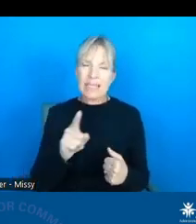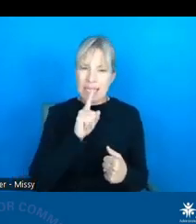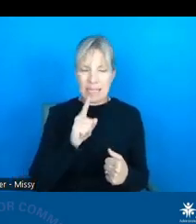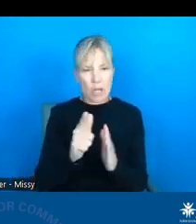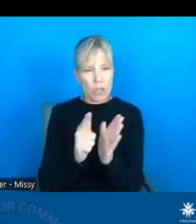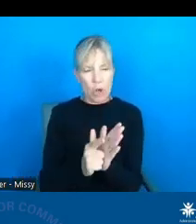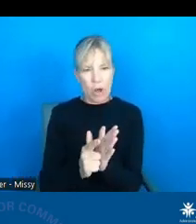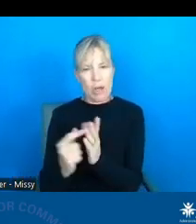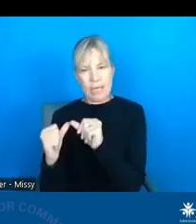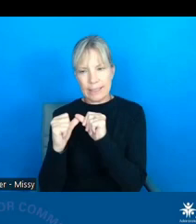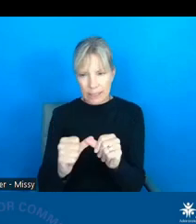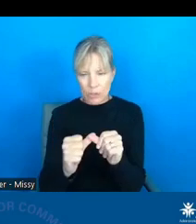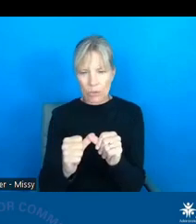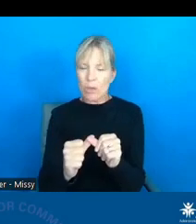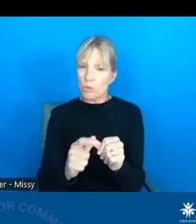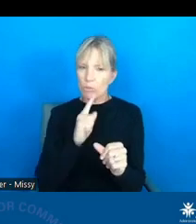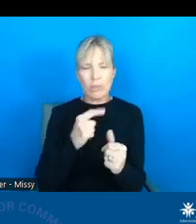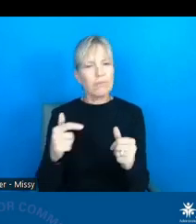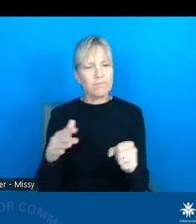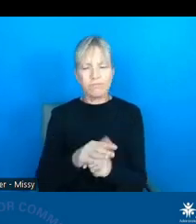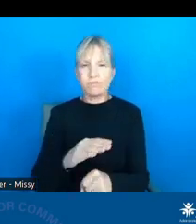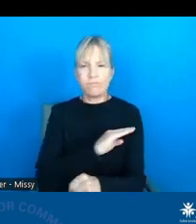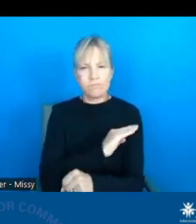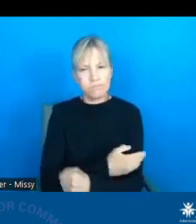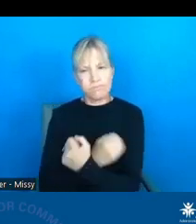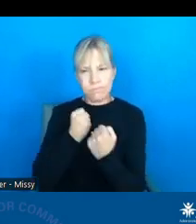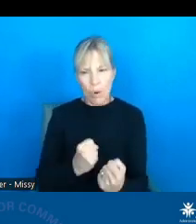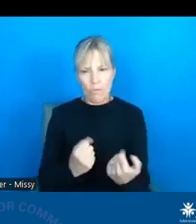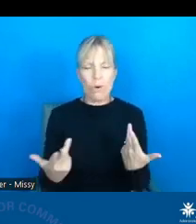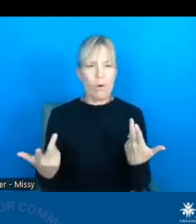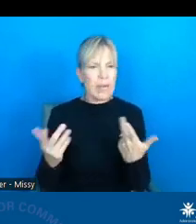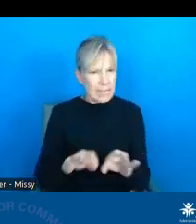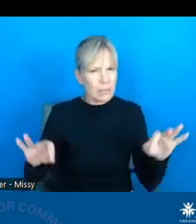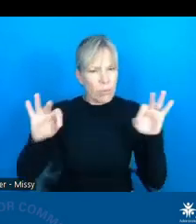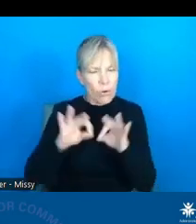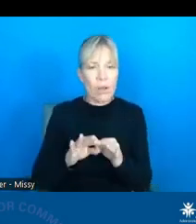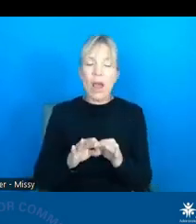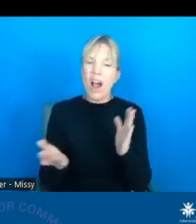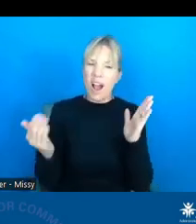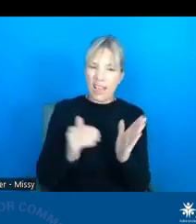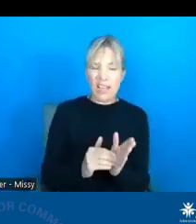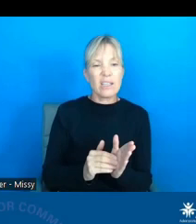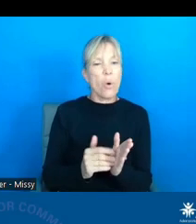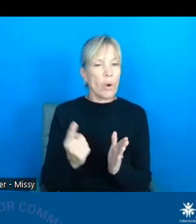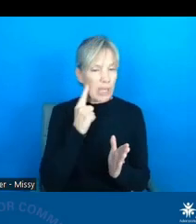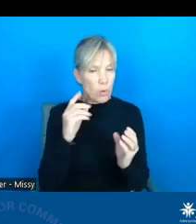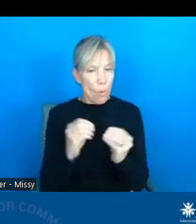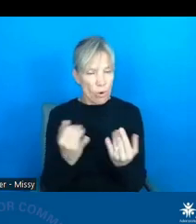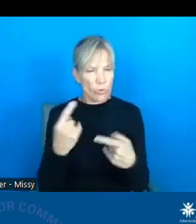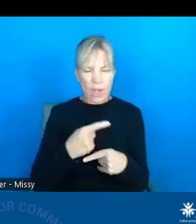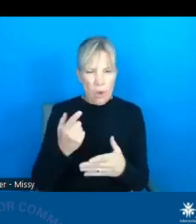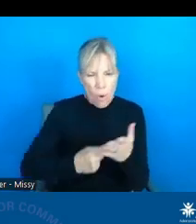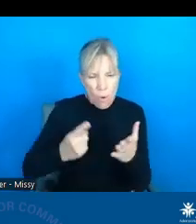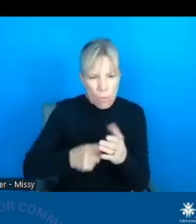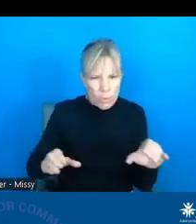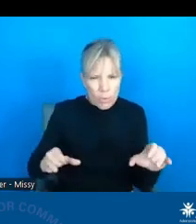that continues to be powerful, continues to be important. And again, we'll hear a little bit today about what we are